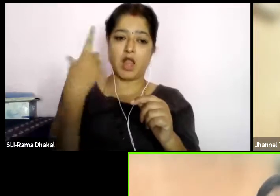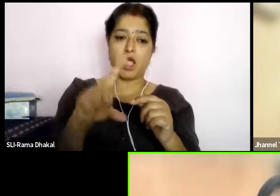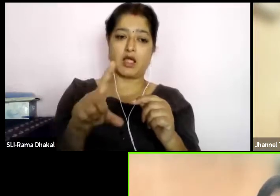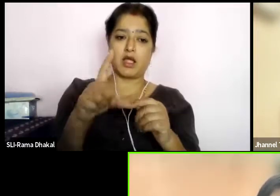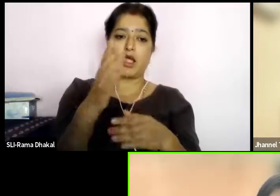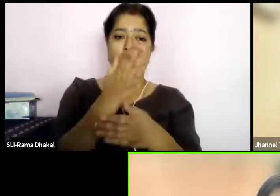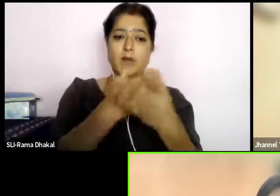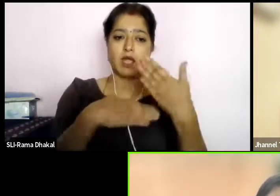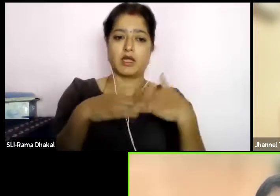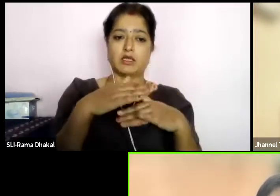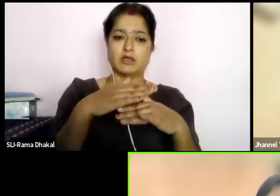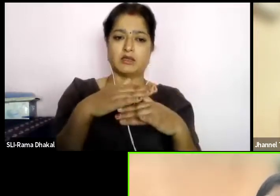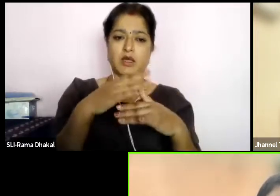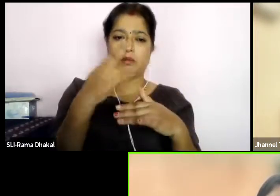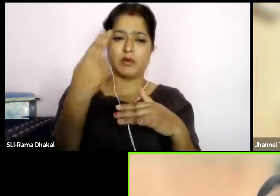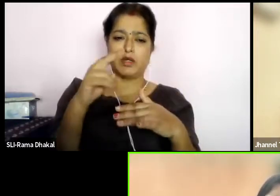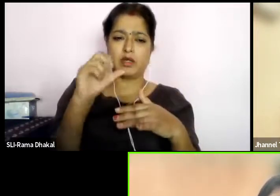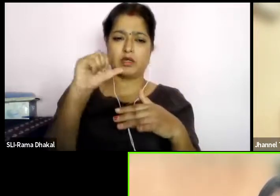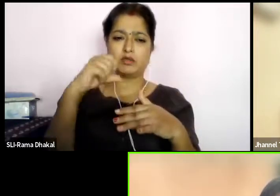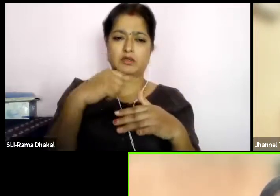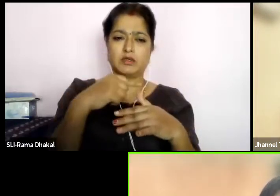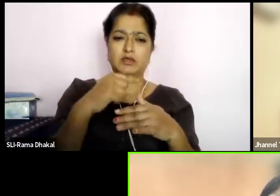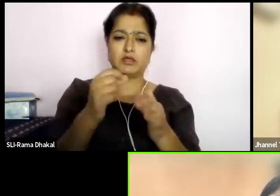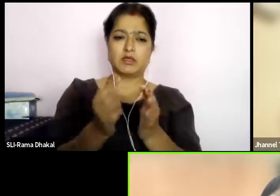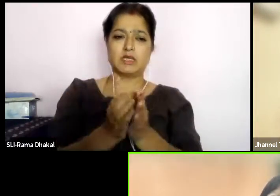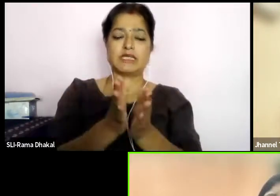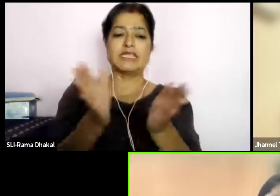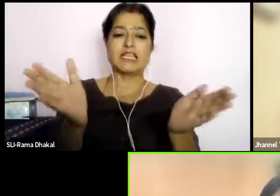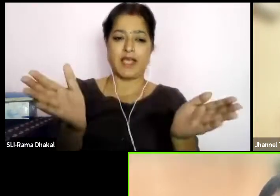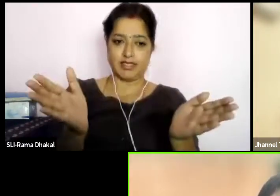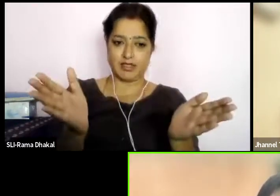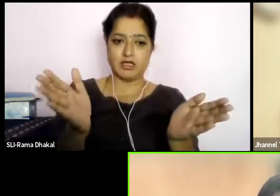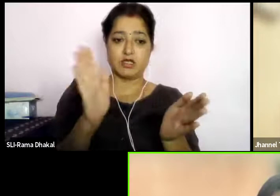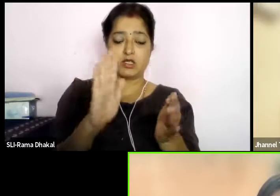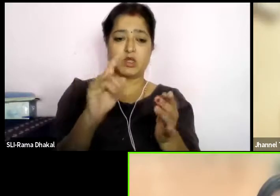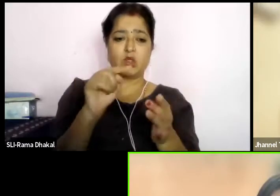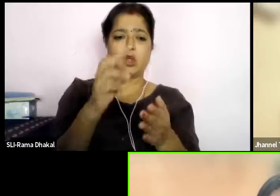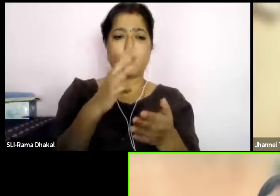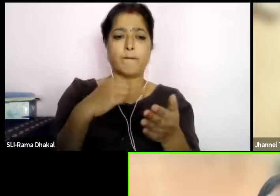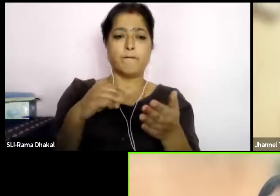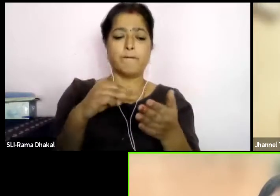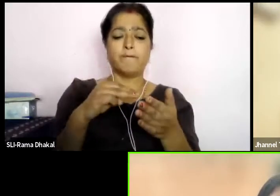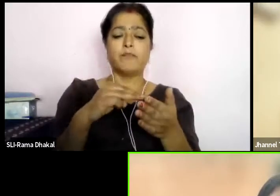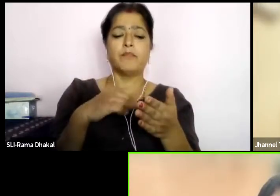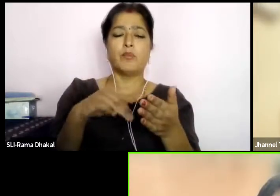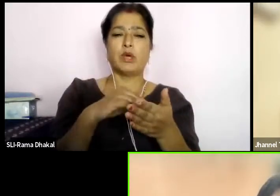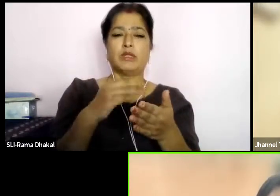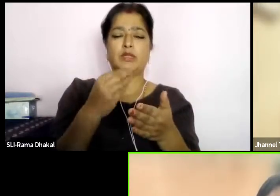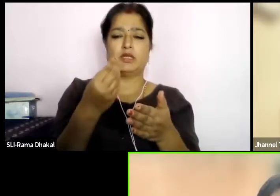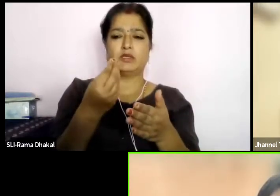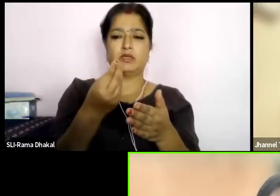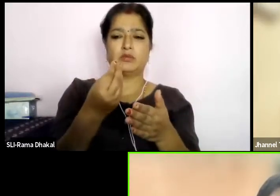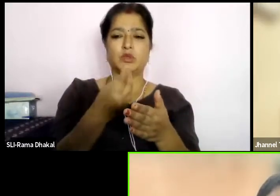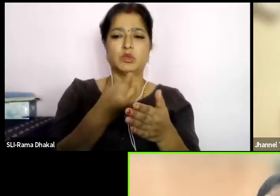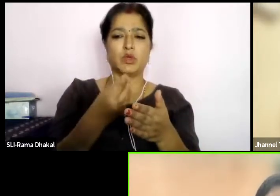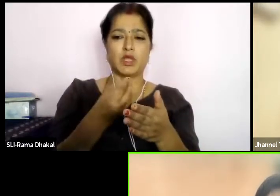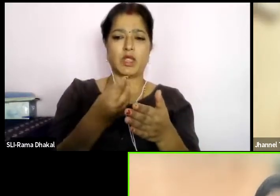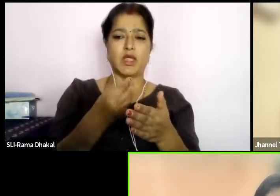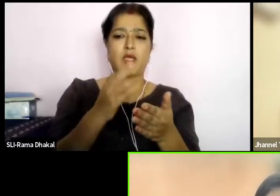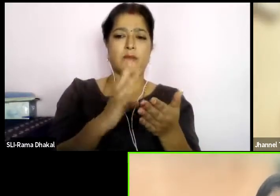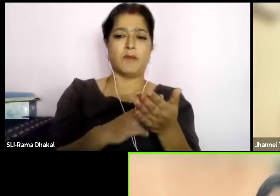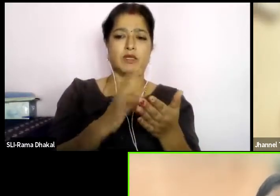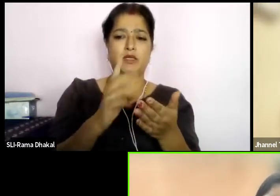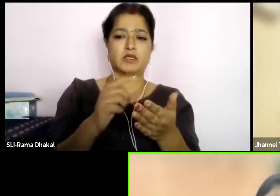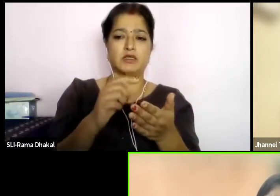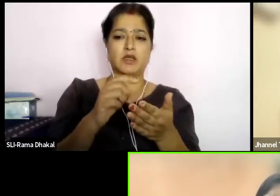environmental justice framework has to look a paradigm shift, and the paradigm shift has to